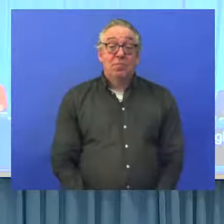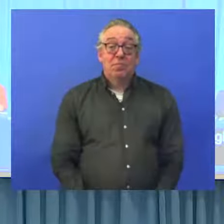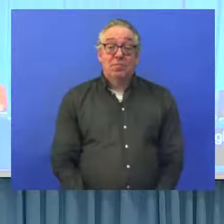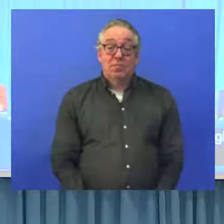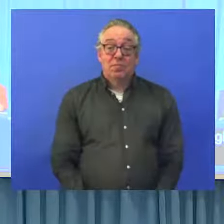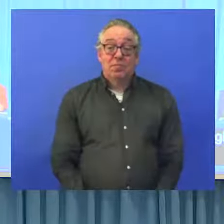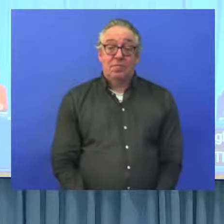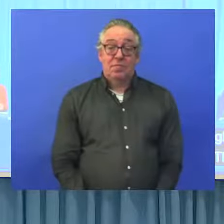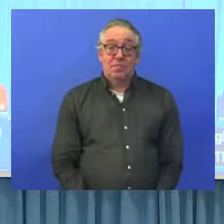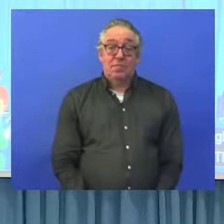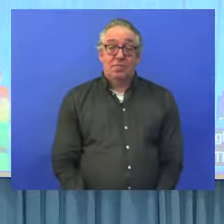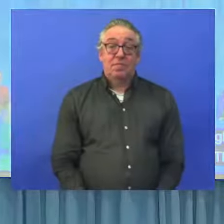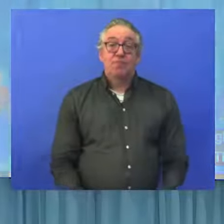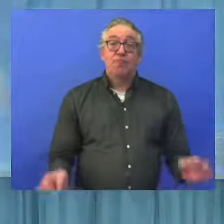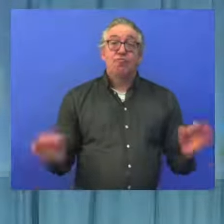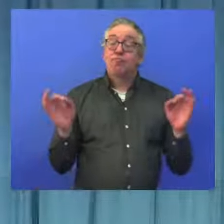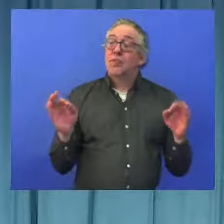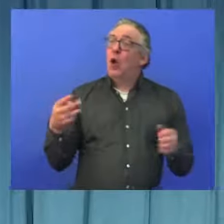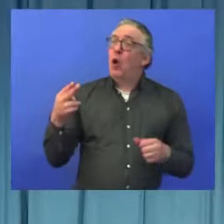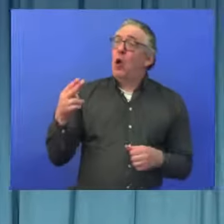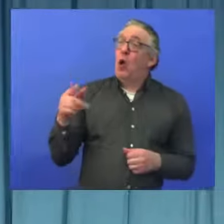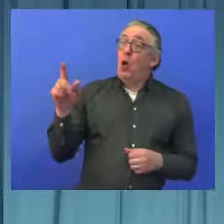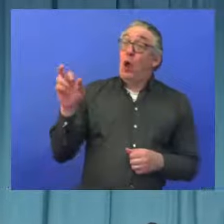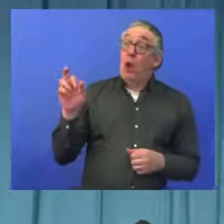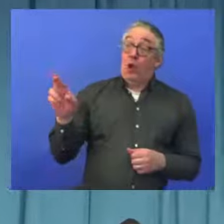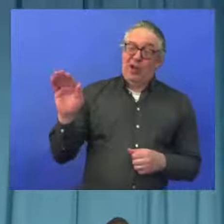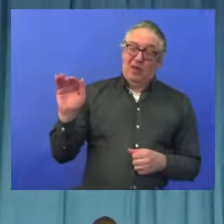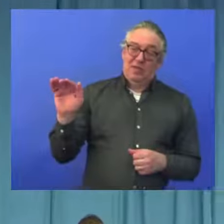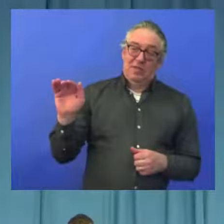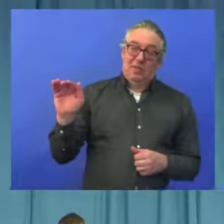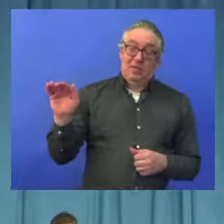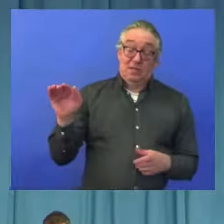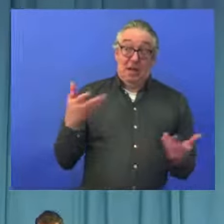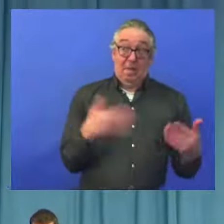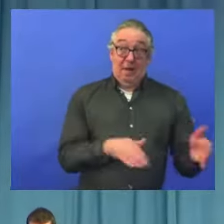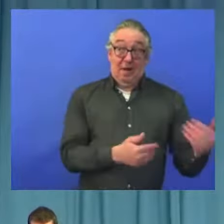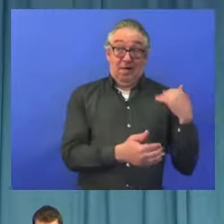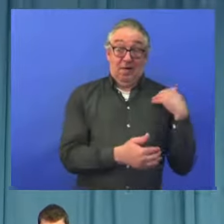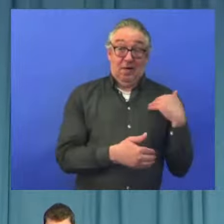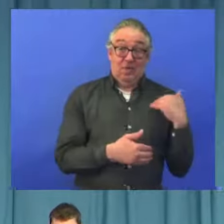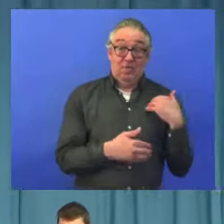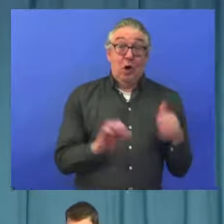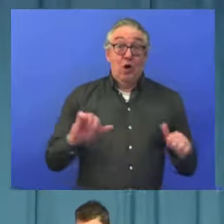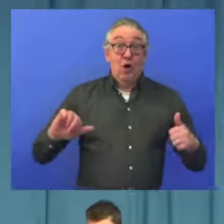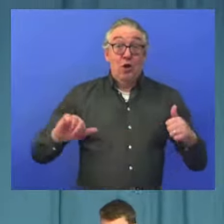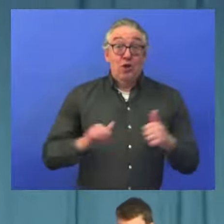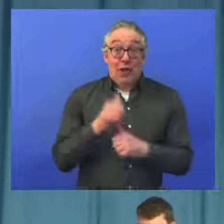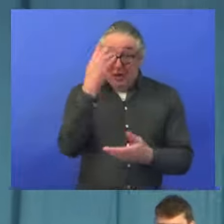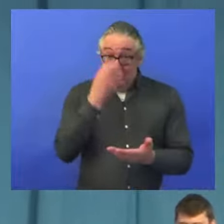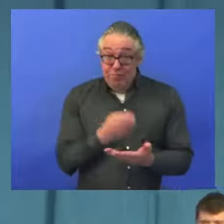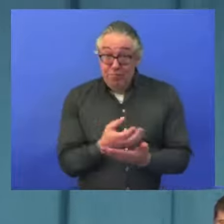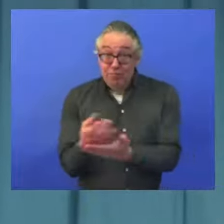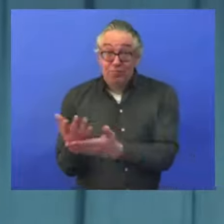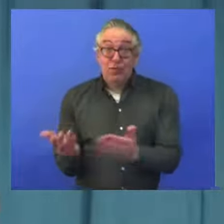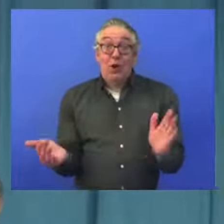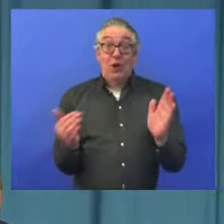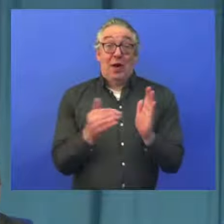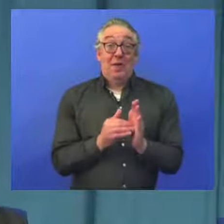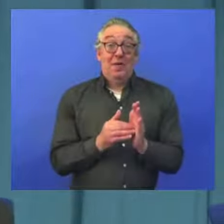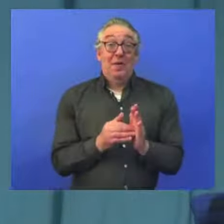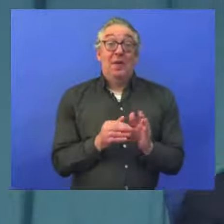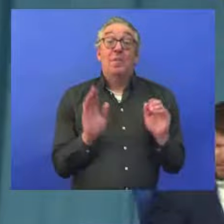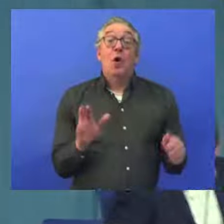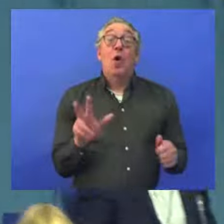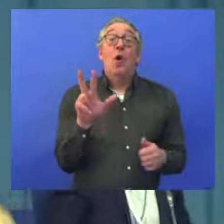Holger, I have been asked to reassert the challenge. Will you come down and join me here on the Wheelmap Challenge? Thank you, everybody, for your